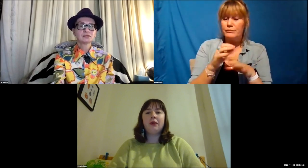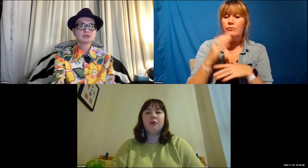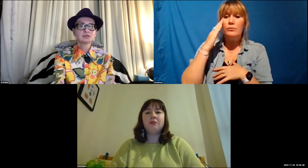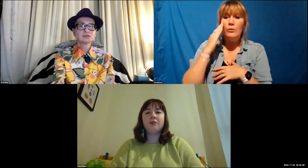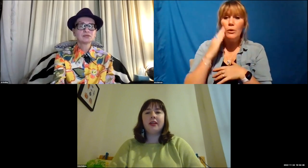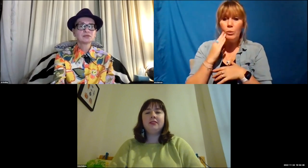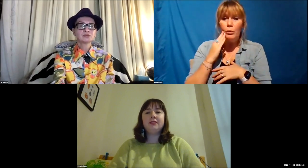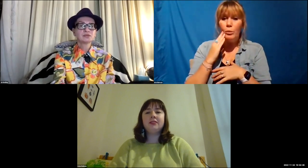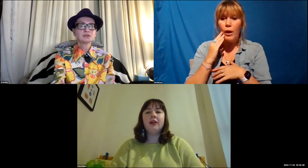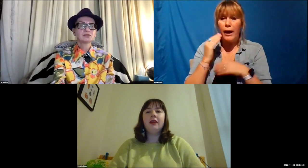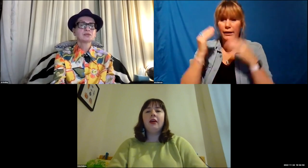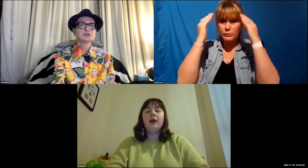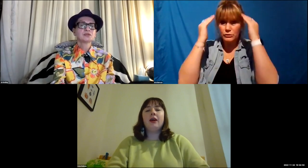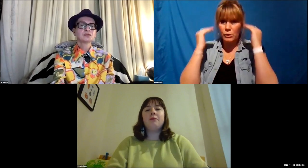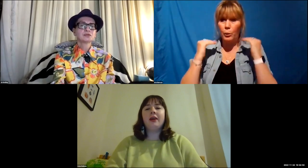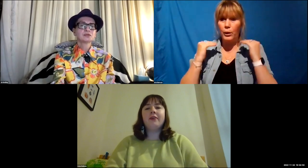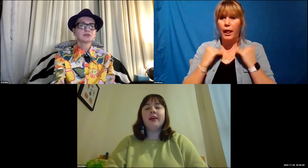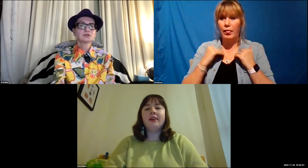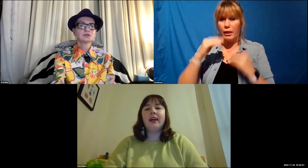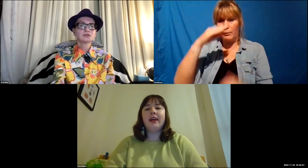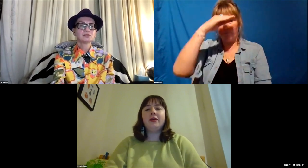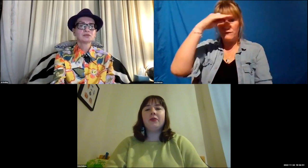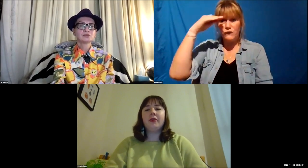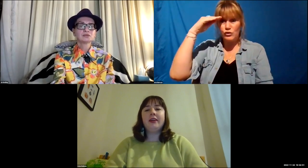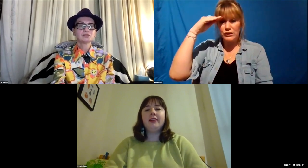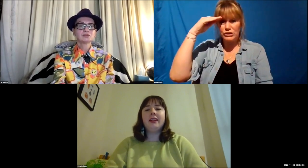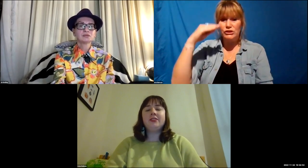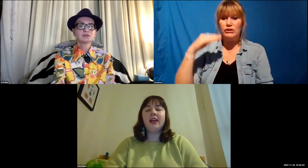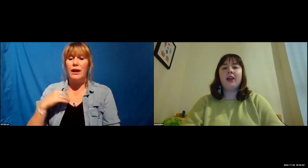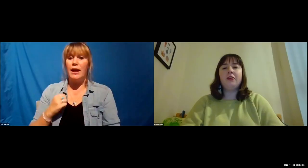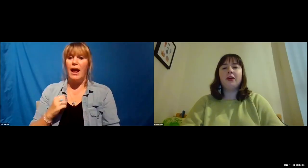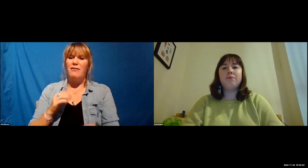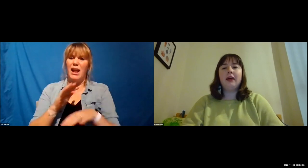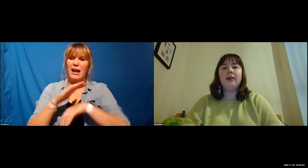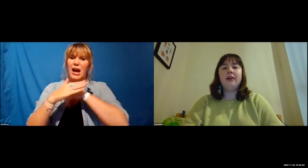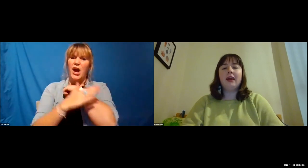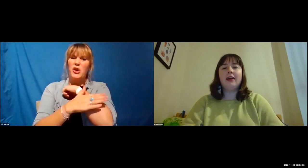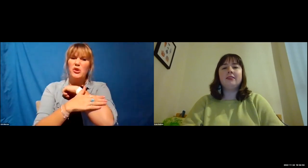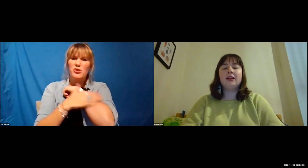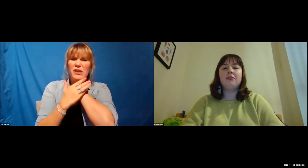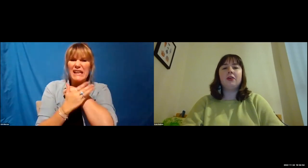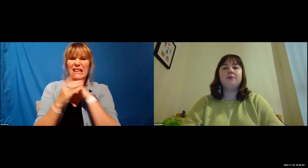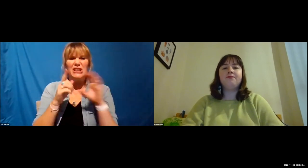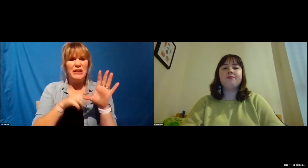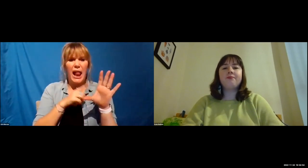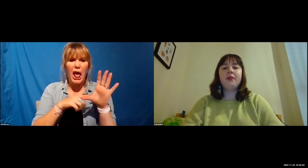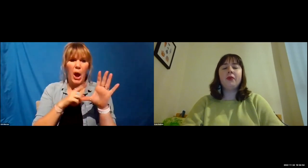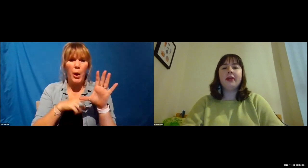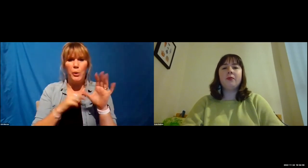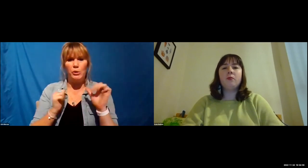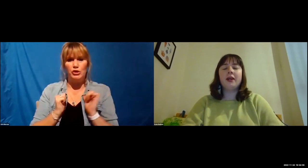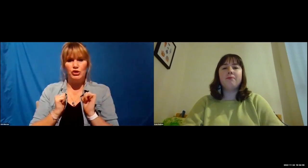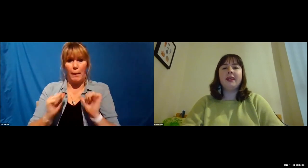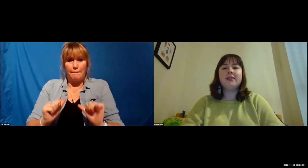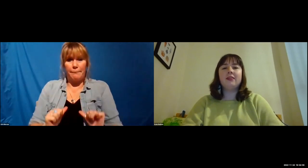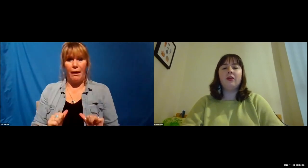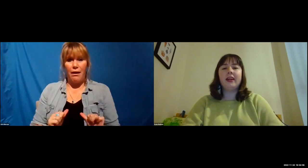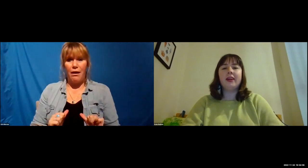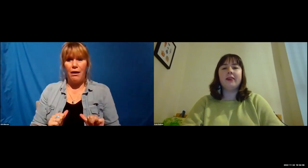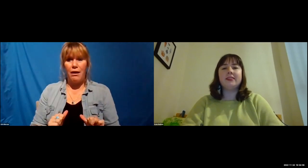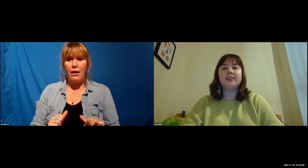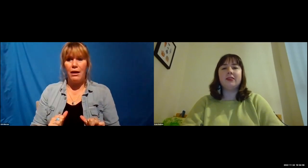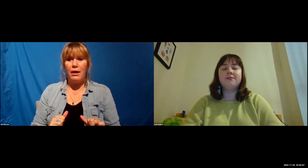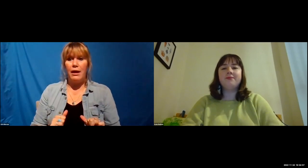brown hair with a fringe. I'm wearing a greenish yellow jumper and I've got green and white beaded